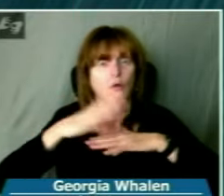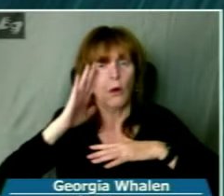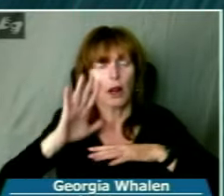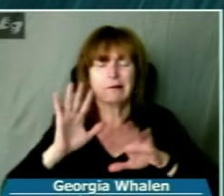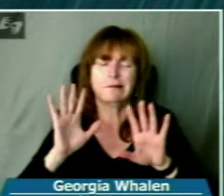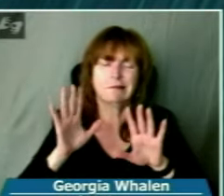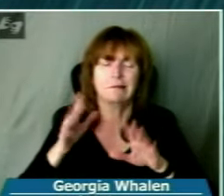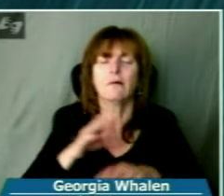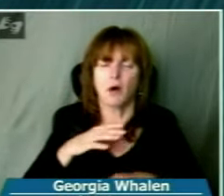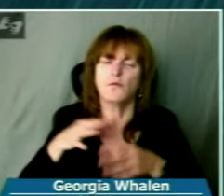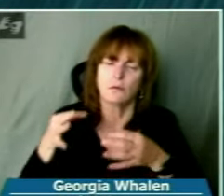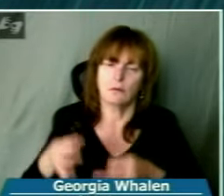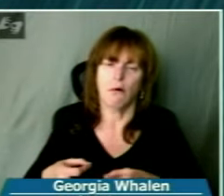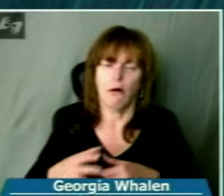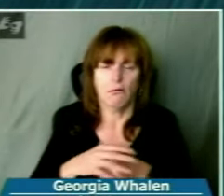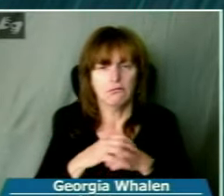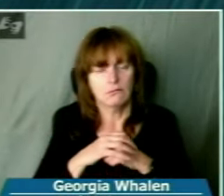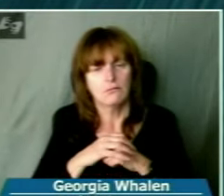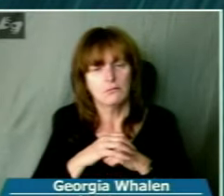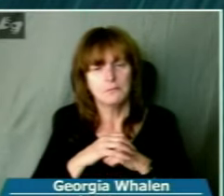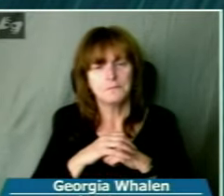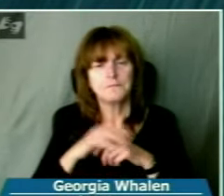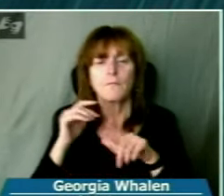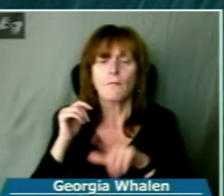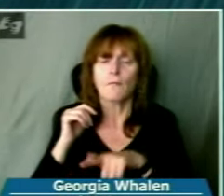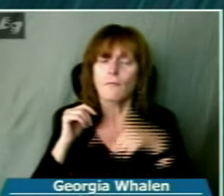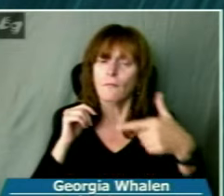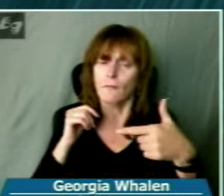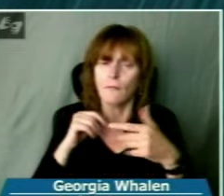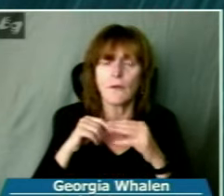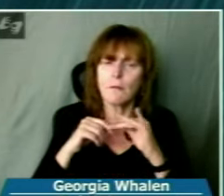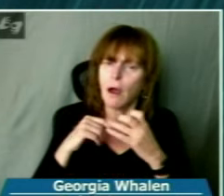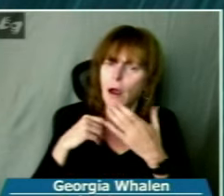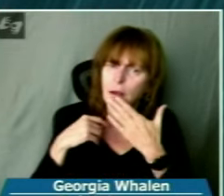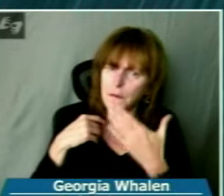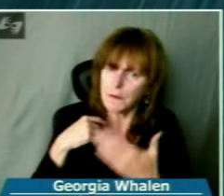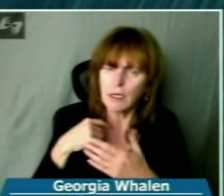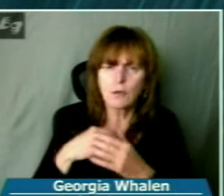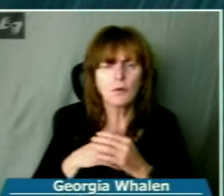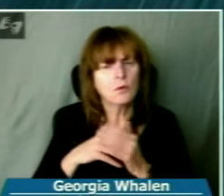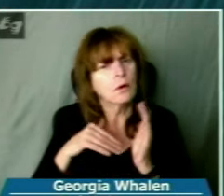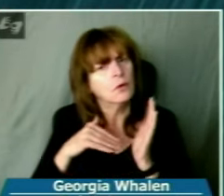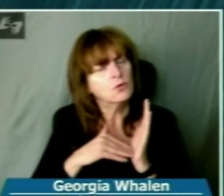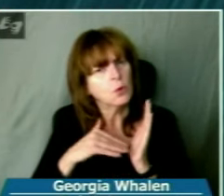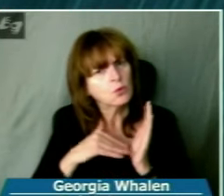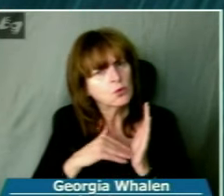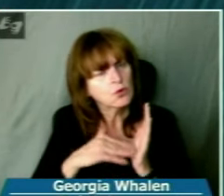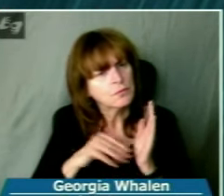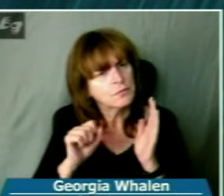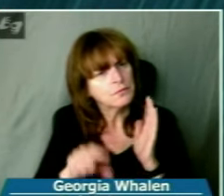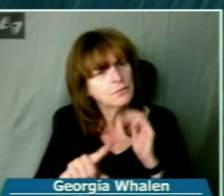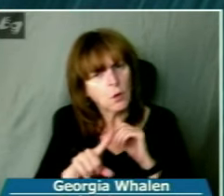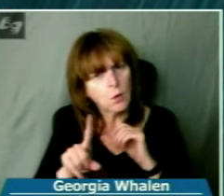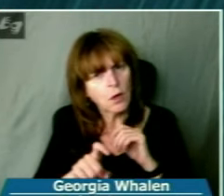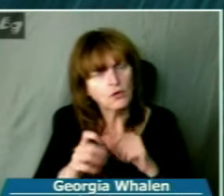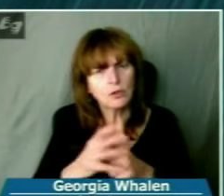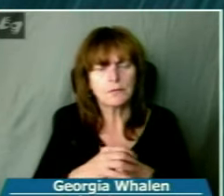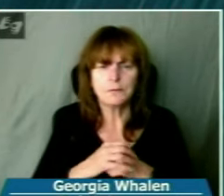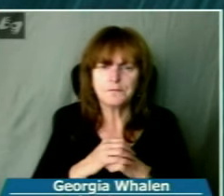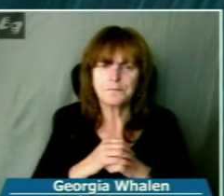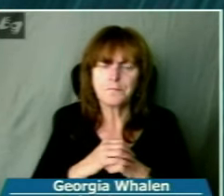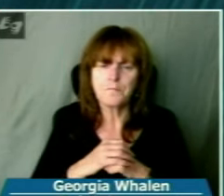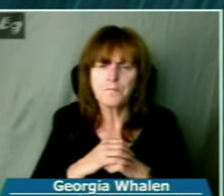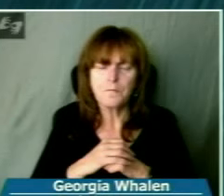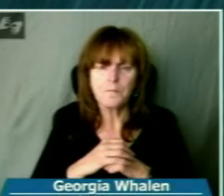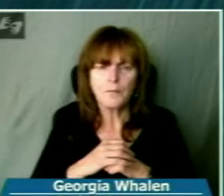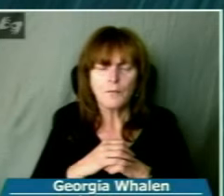you very much for that update there, Mr. Mayor. It is appreciated. Dr. Richardson, back over to you now. A question has come in regards to if